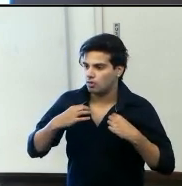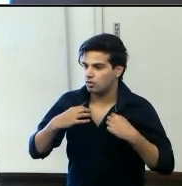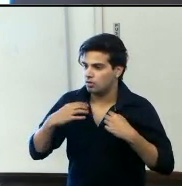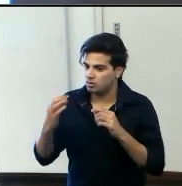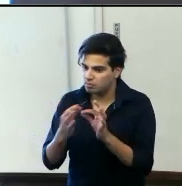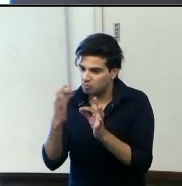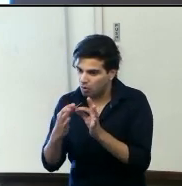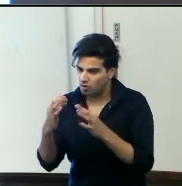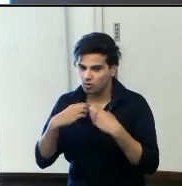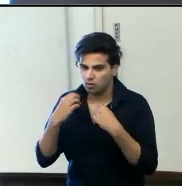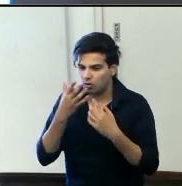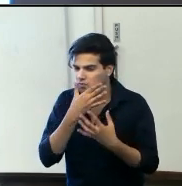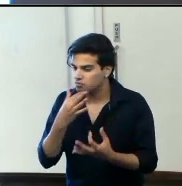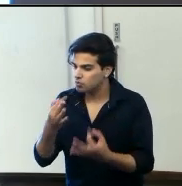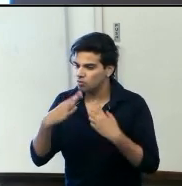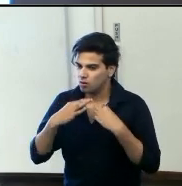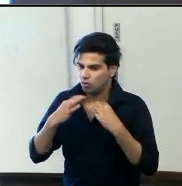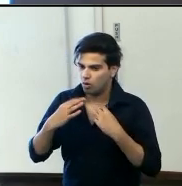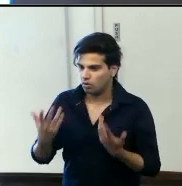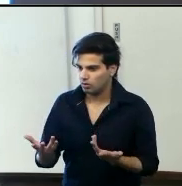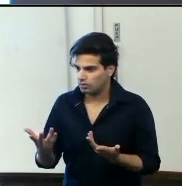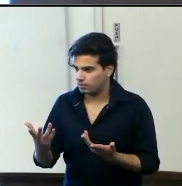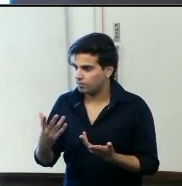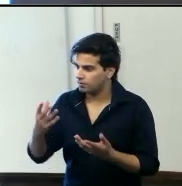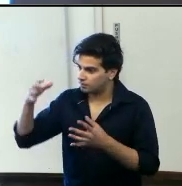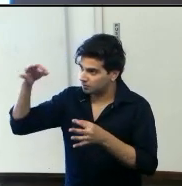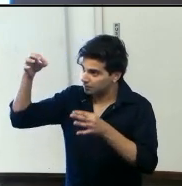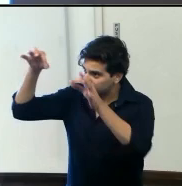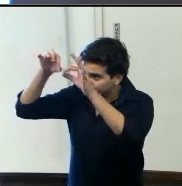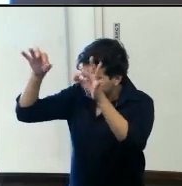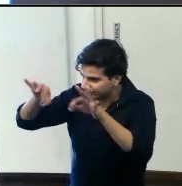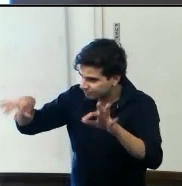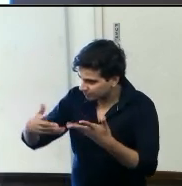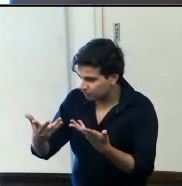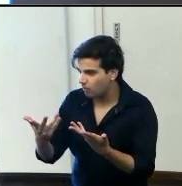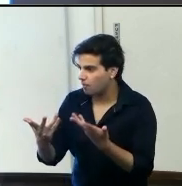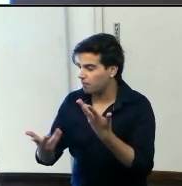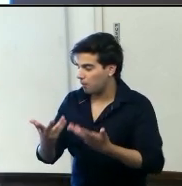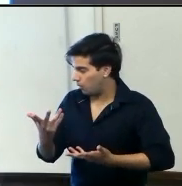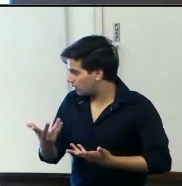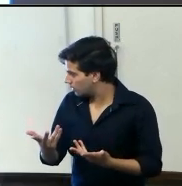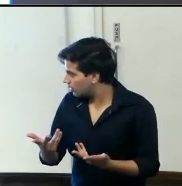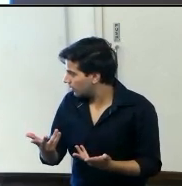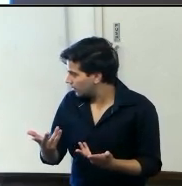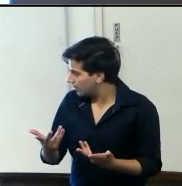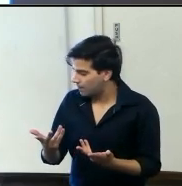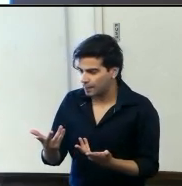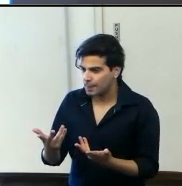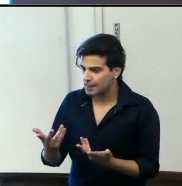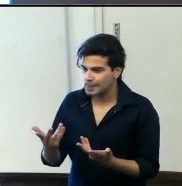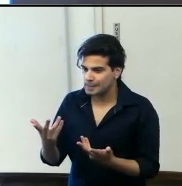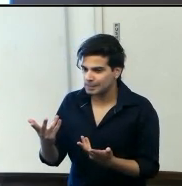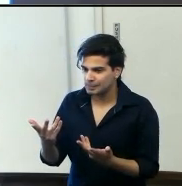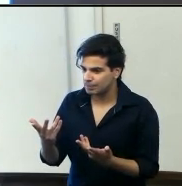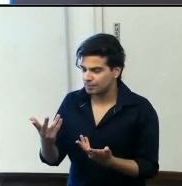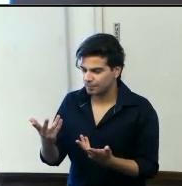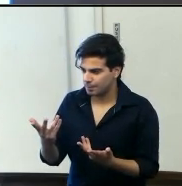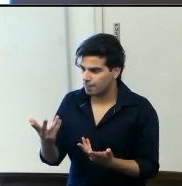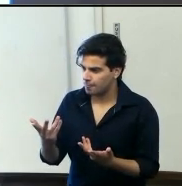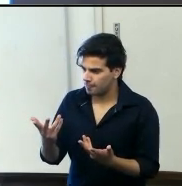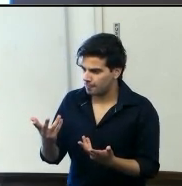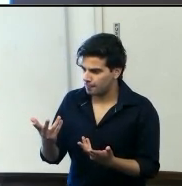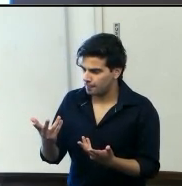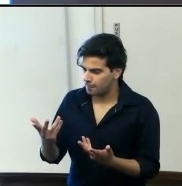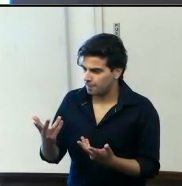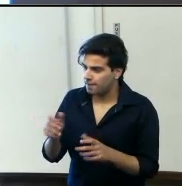embroidered cloth that is hung there, or the kind of when we go through